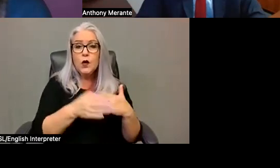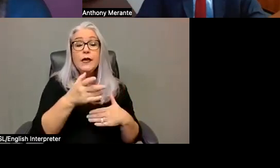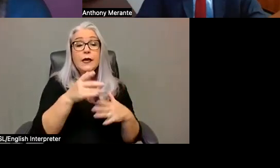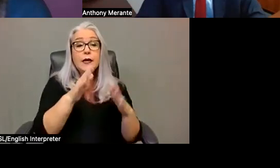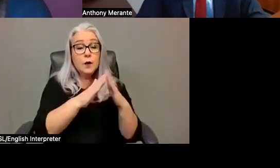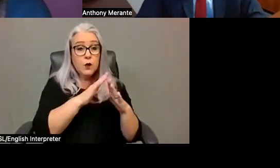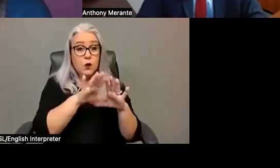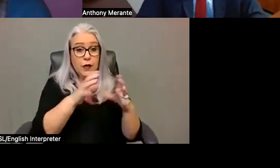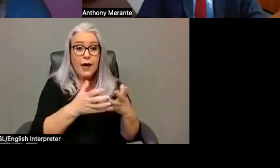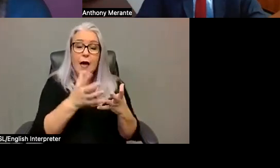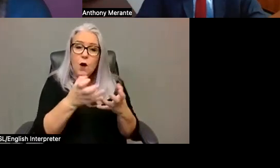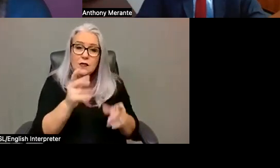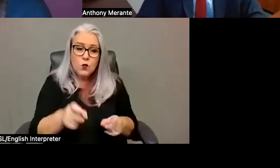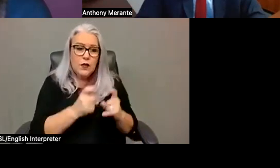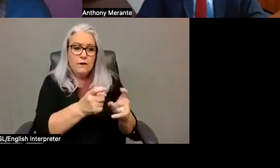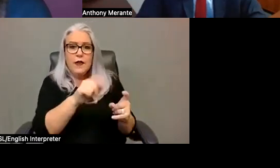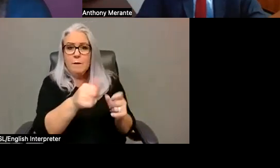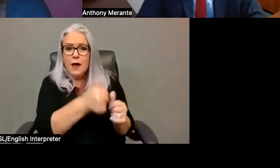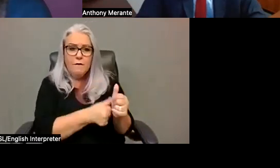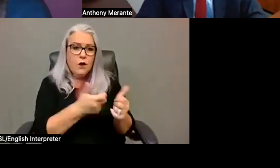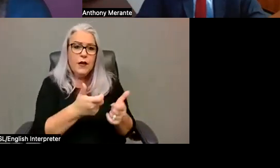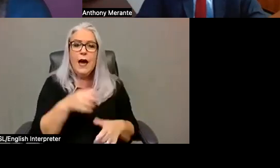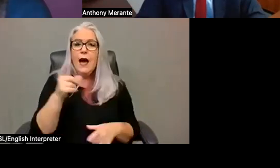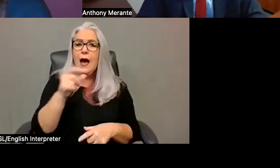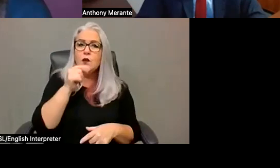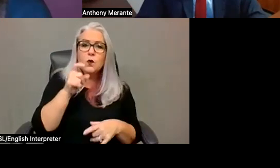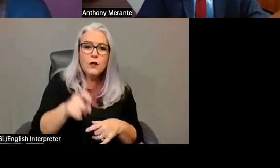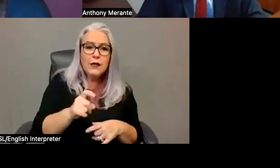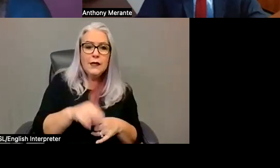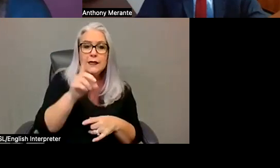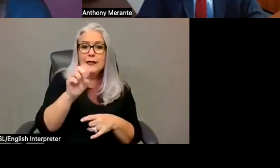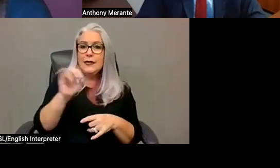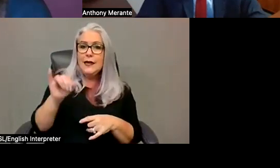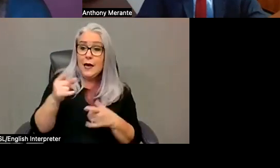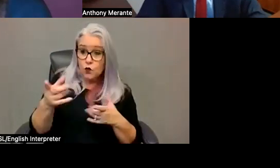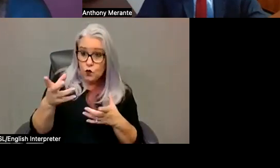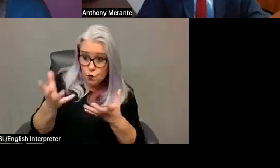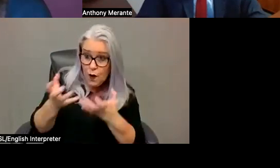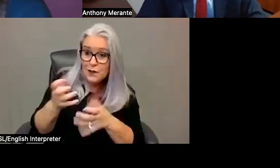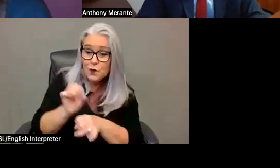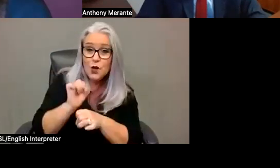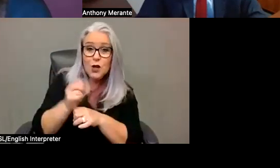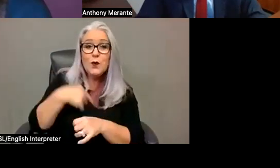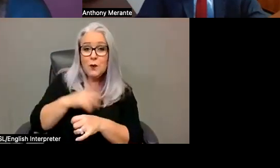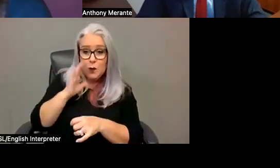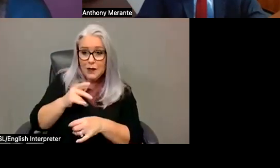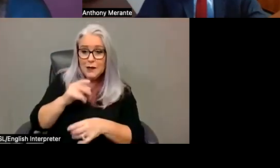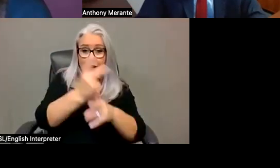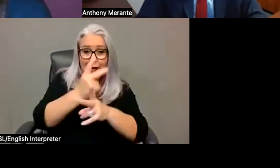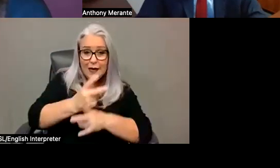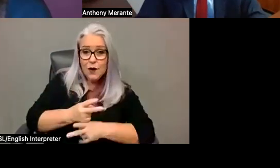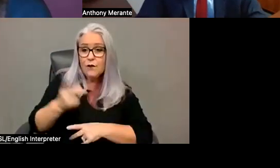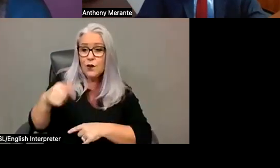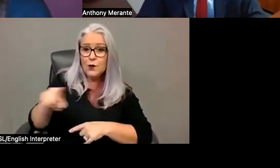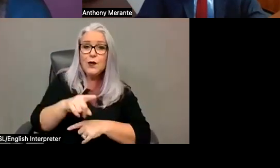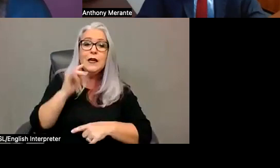every opportunity. To me, I don't need DEI. I just need to know someone wants to work. Come on out. We're going to take care of you. When I'm mayor of the city of Yonkers,